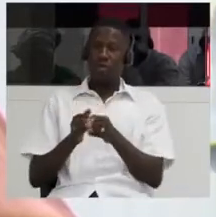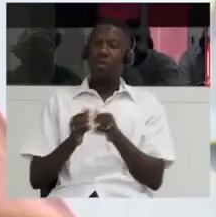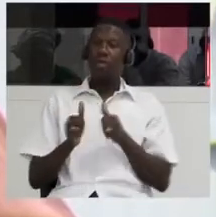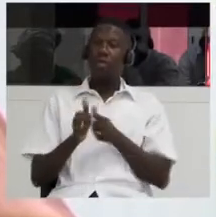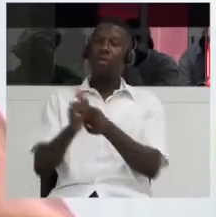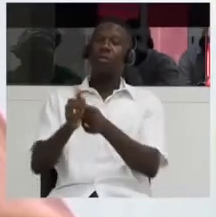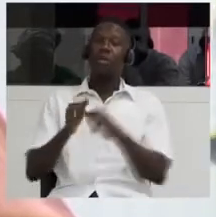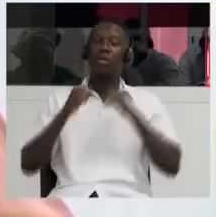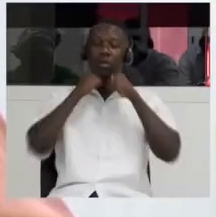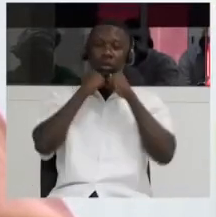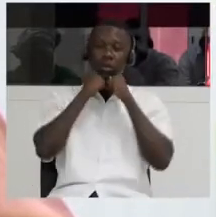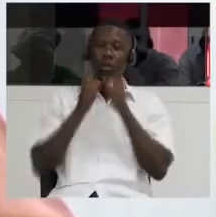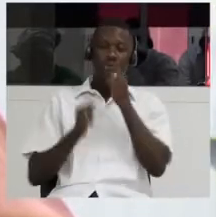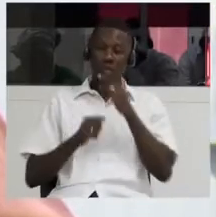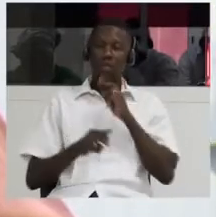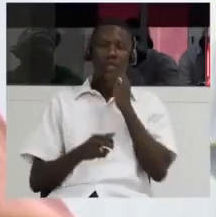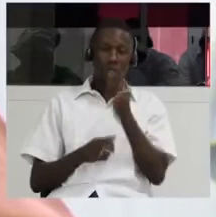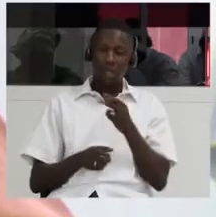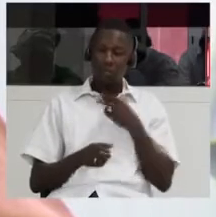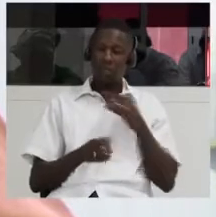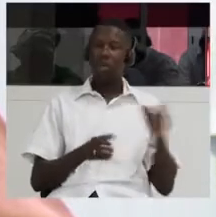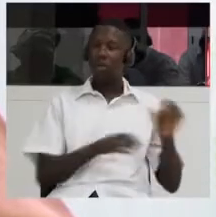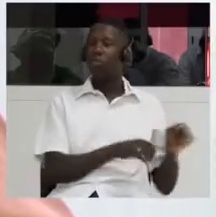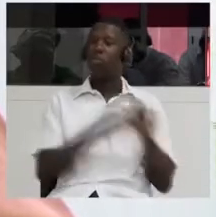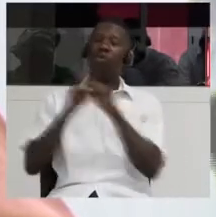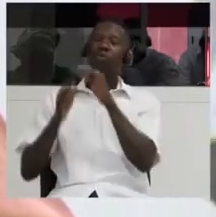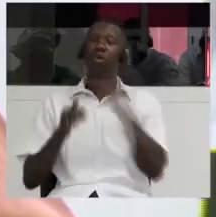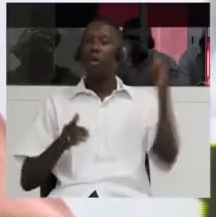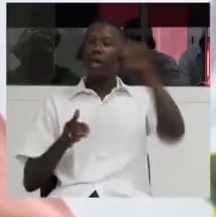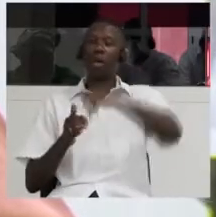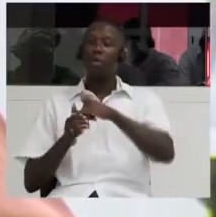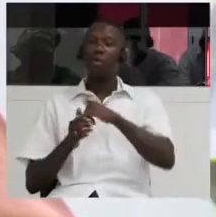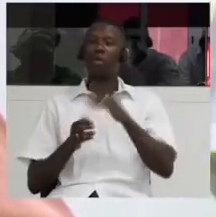soldiers at the airport who went on guard of honor.